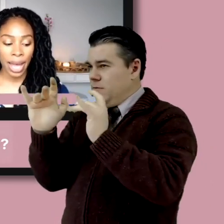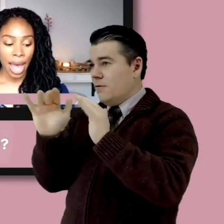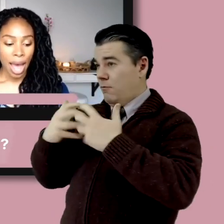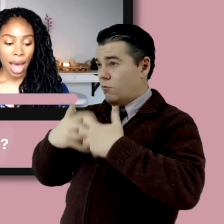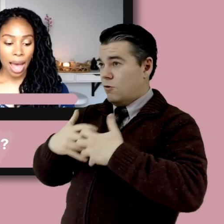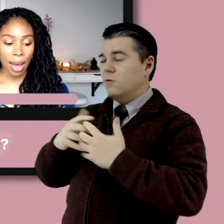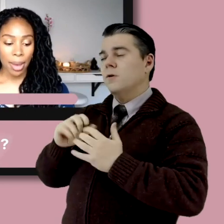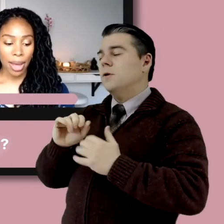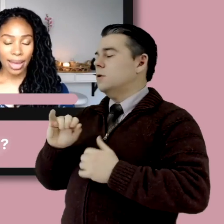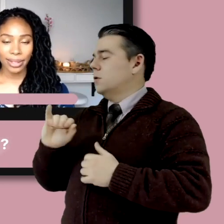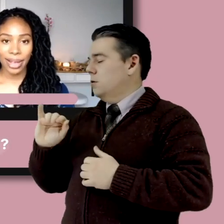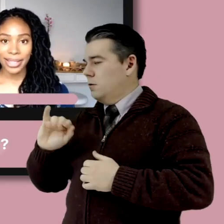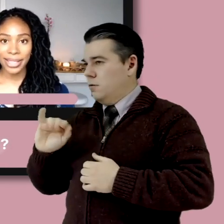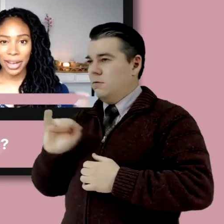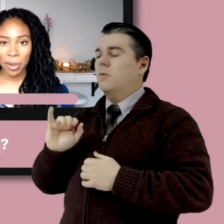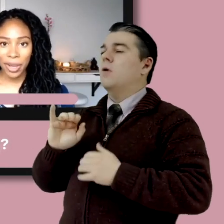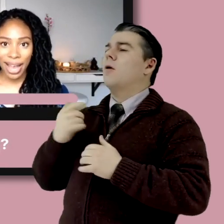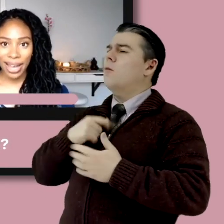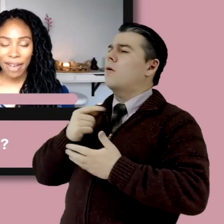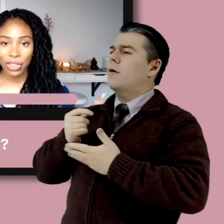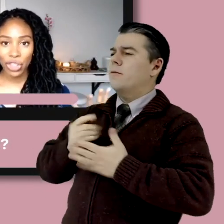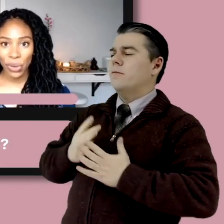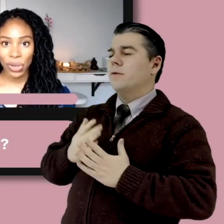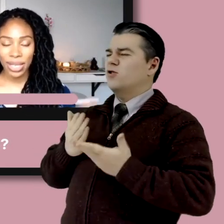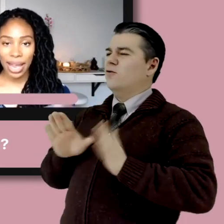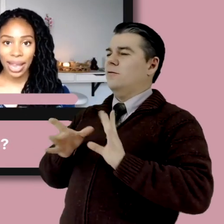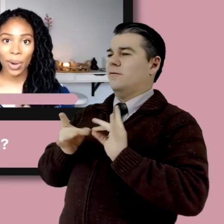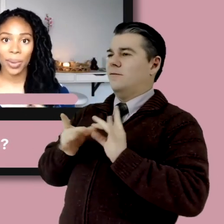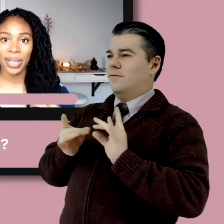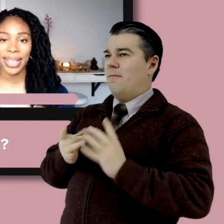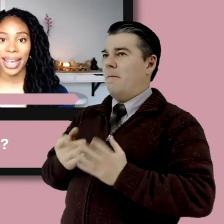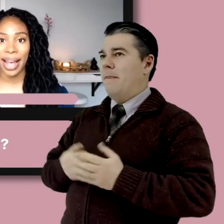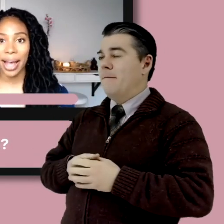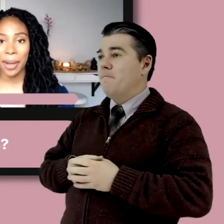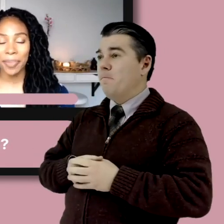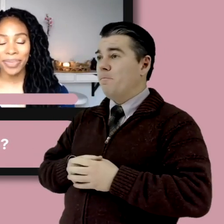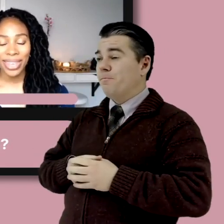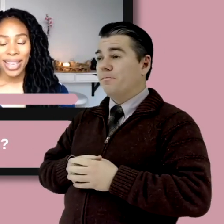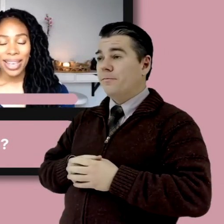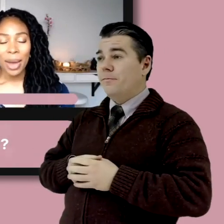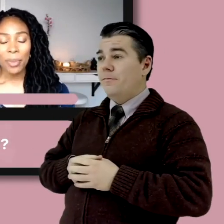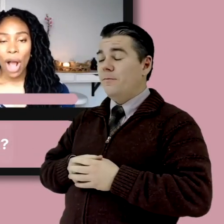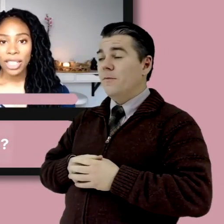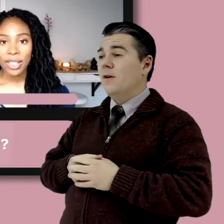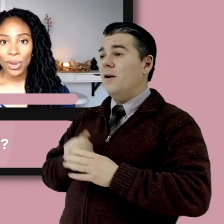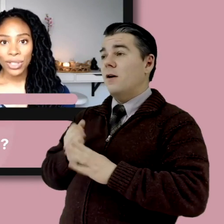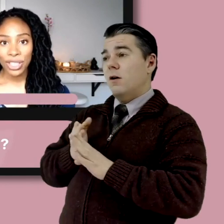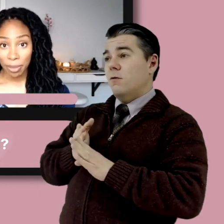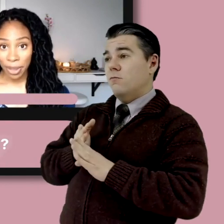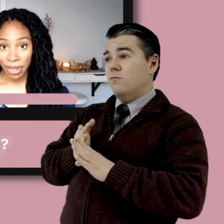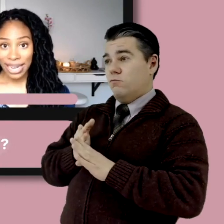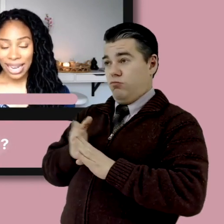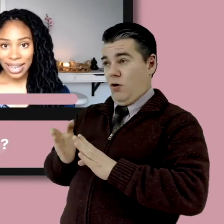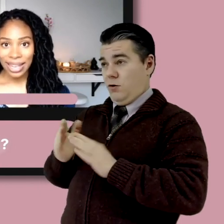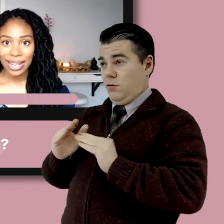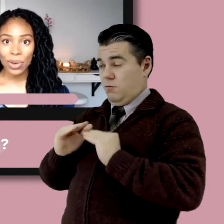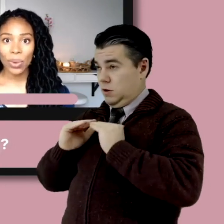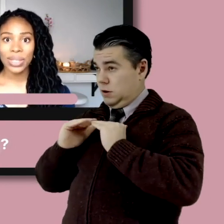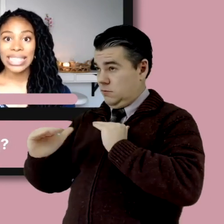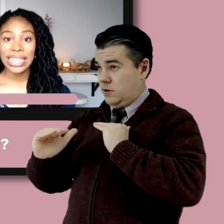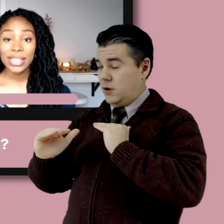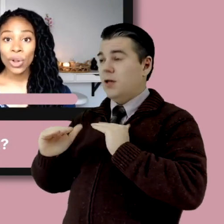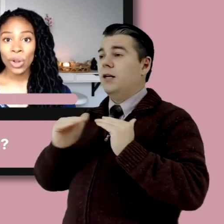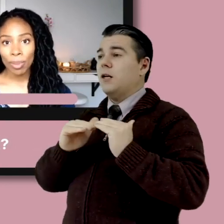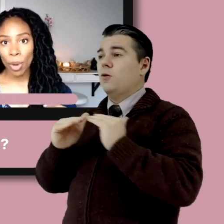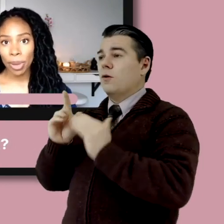similarly. And us therapists kind of have a general saying where we say proximal stability